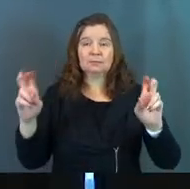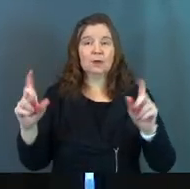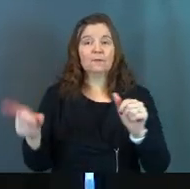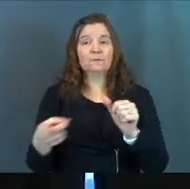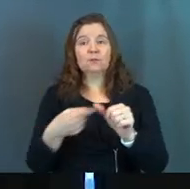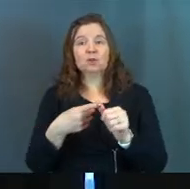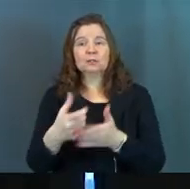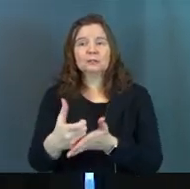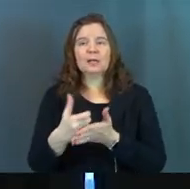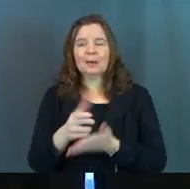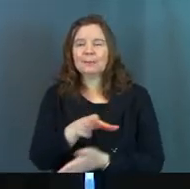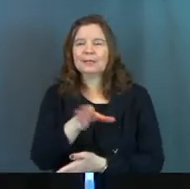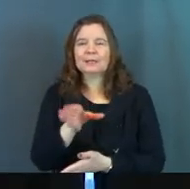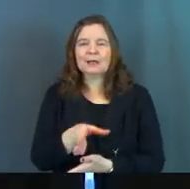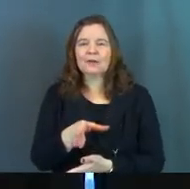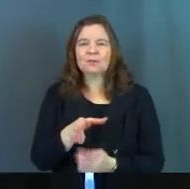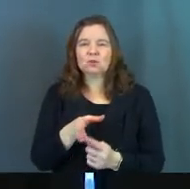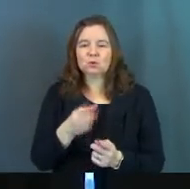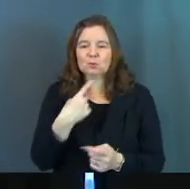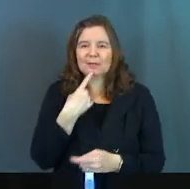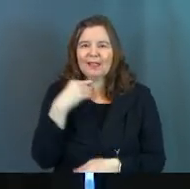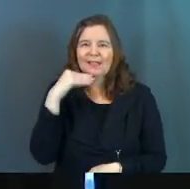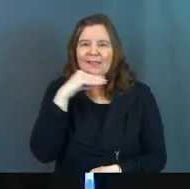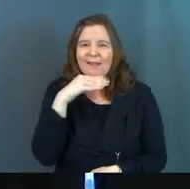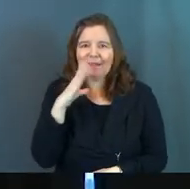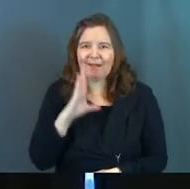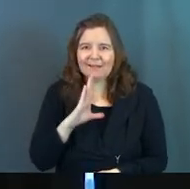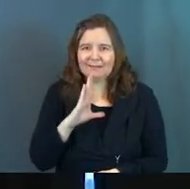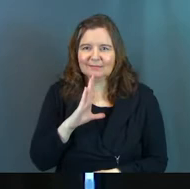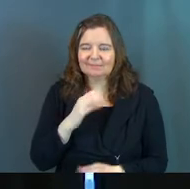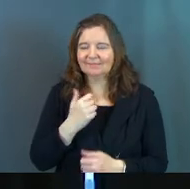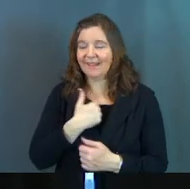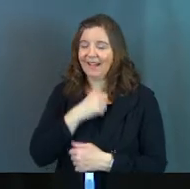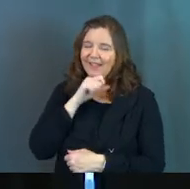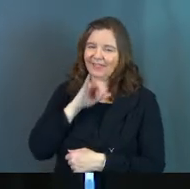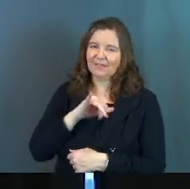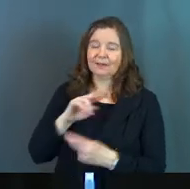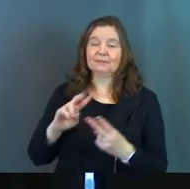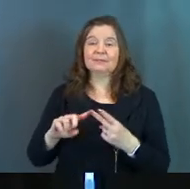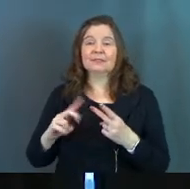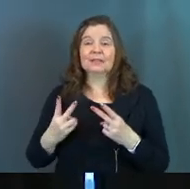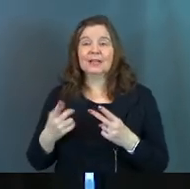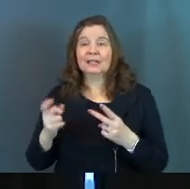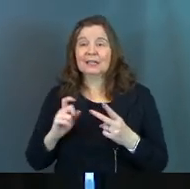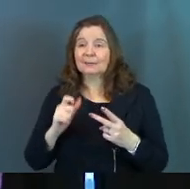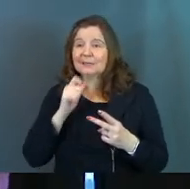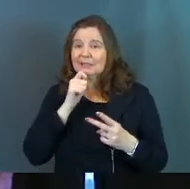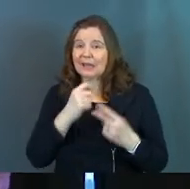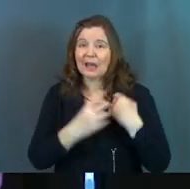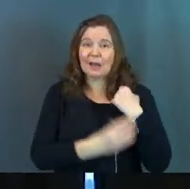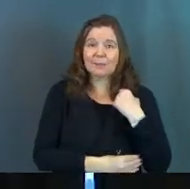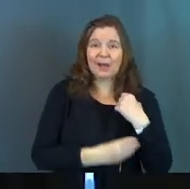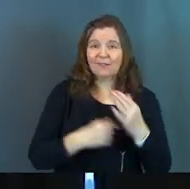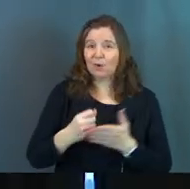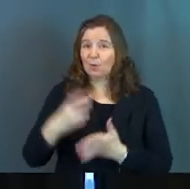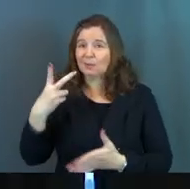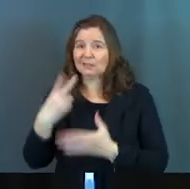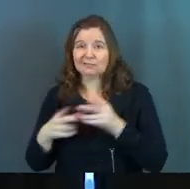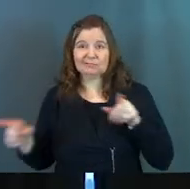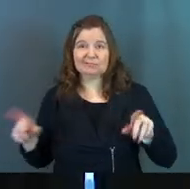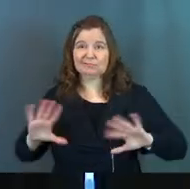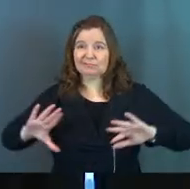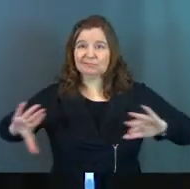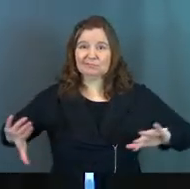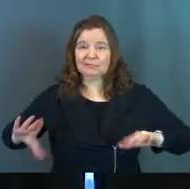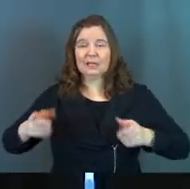first, help me never to tell a lie, God. I love that. Second, give me neither poverty nor riches.